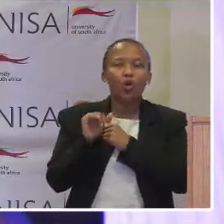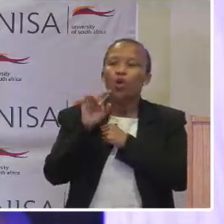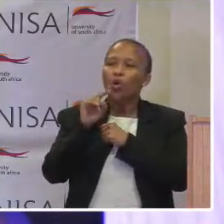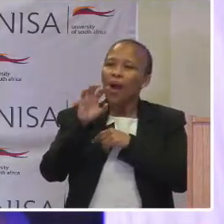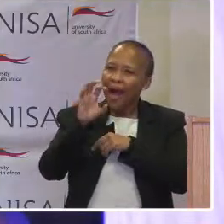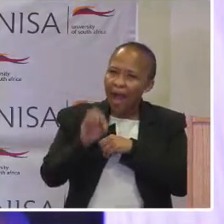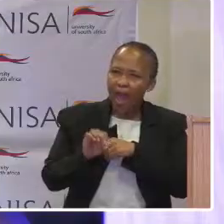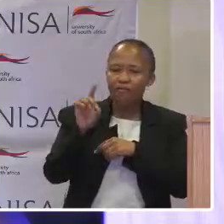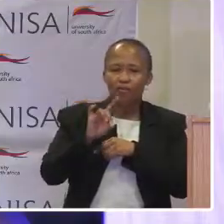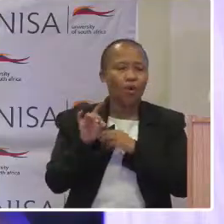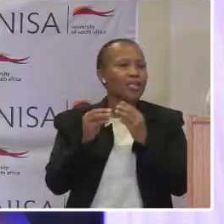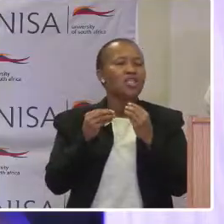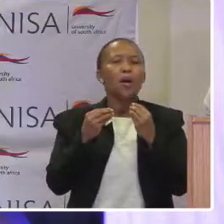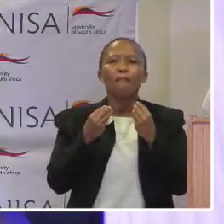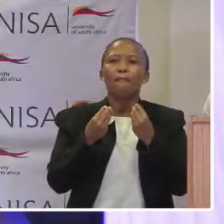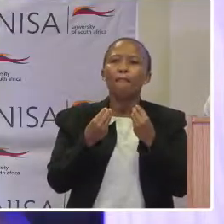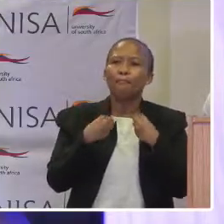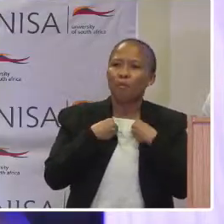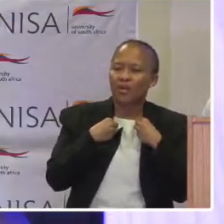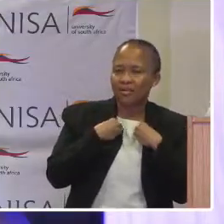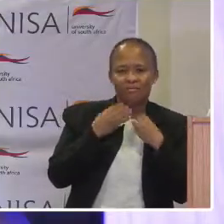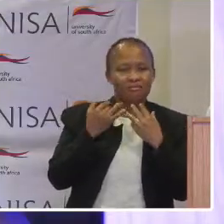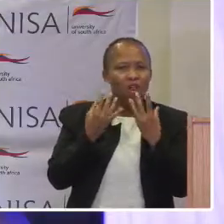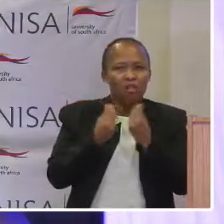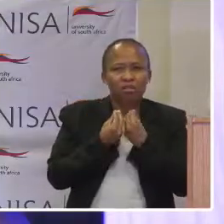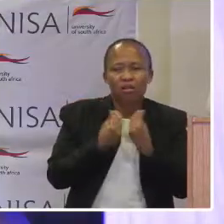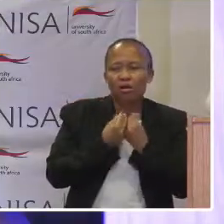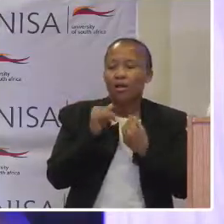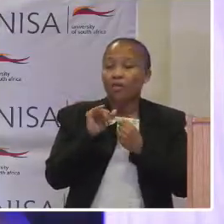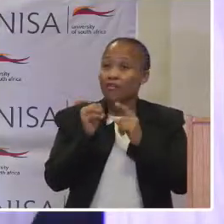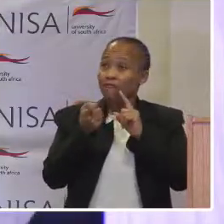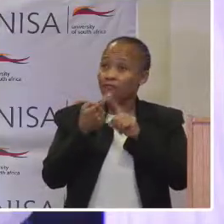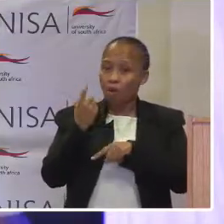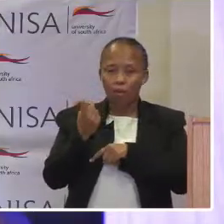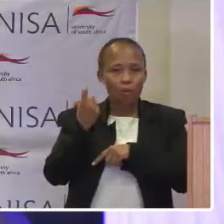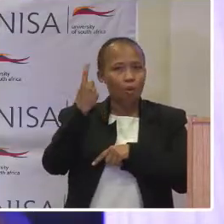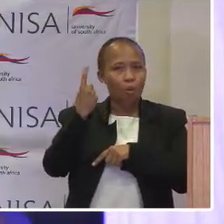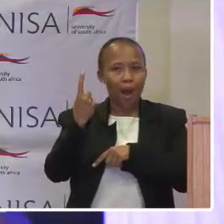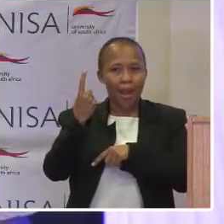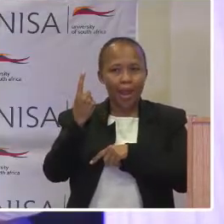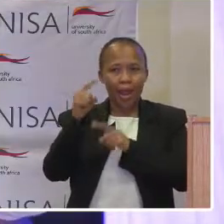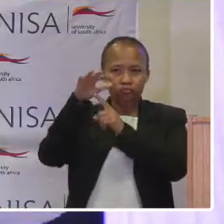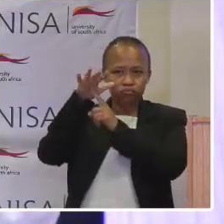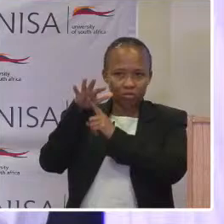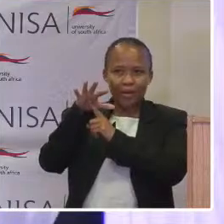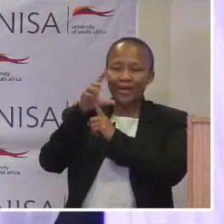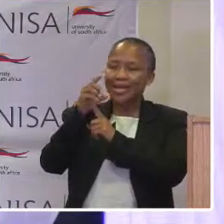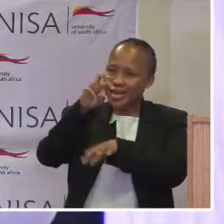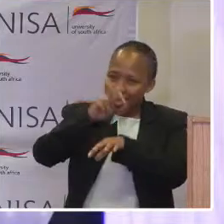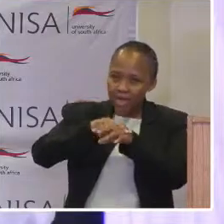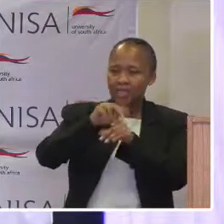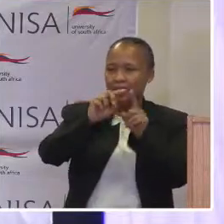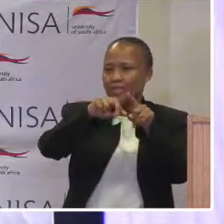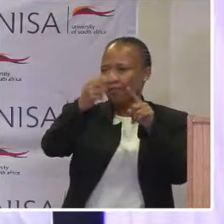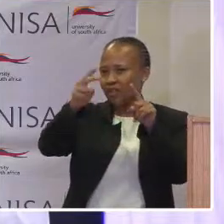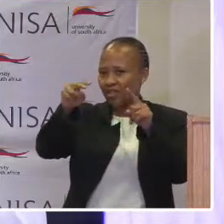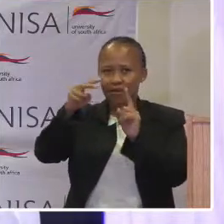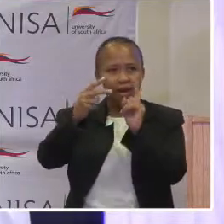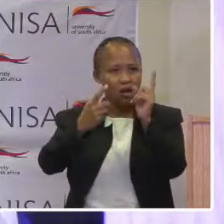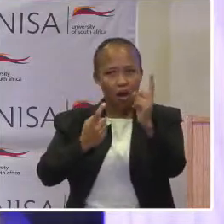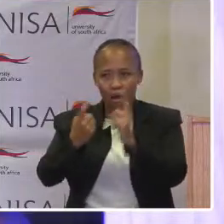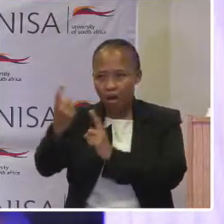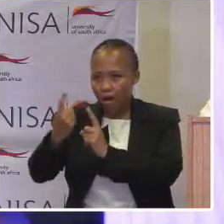that comes together in this one item that needs to be commercialized and put to the world. If you look at the